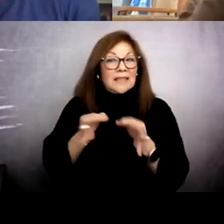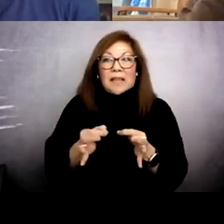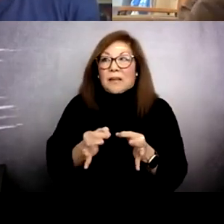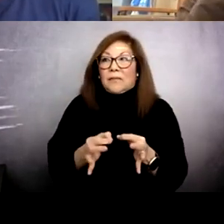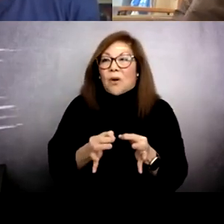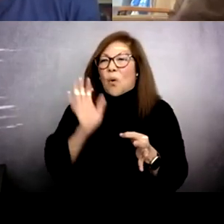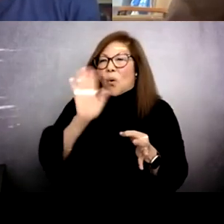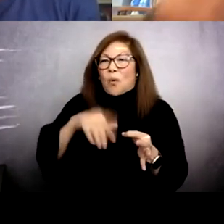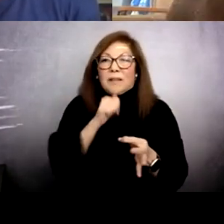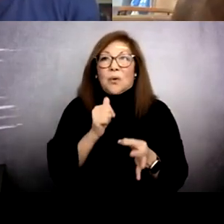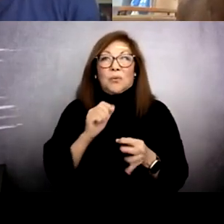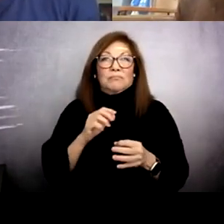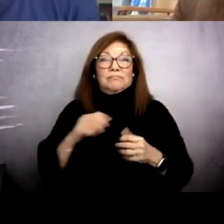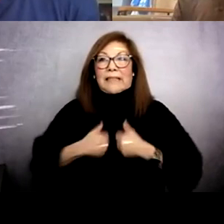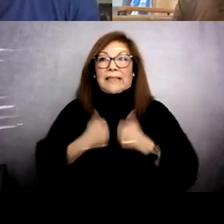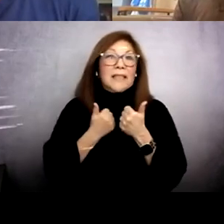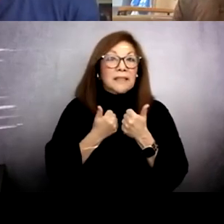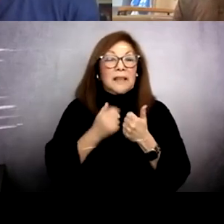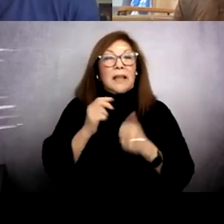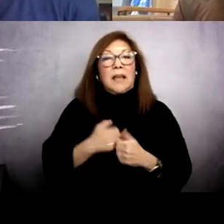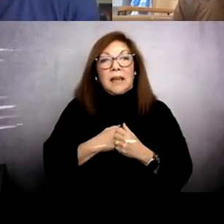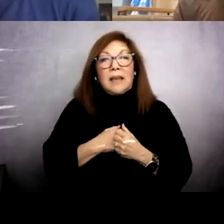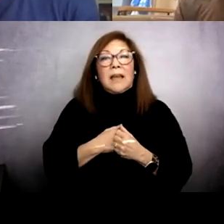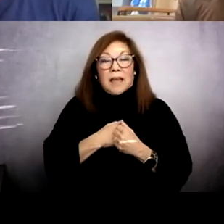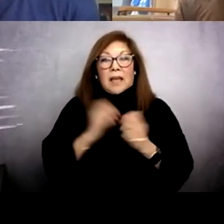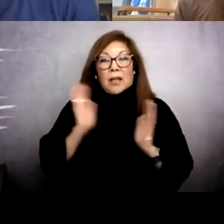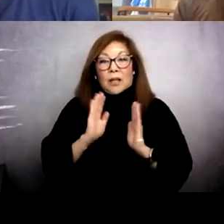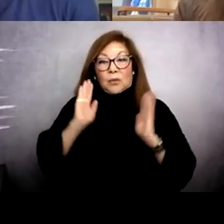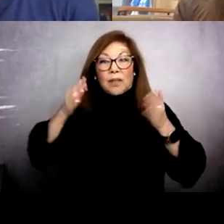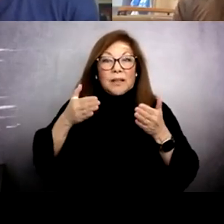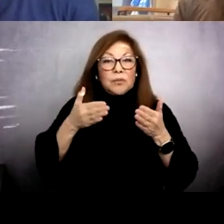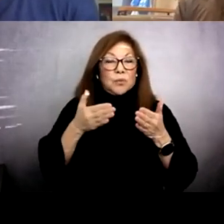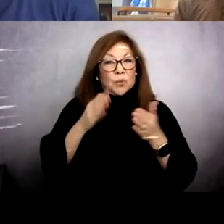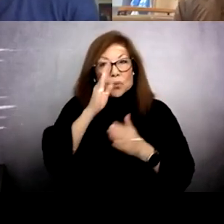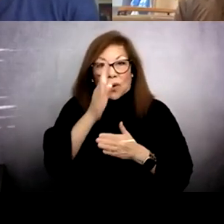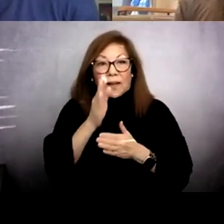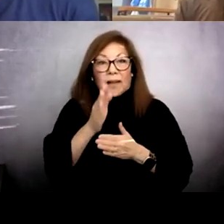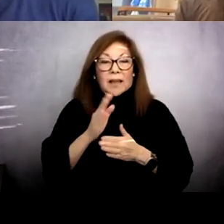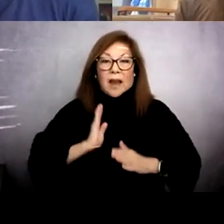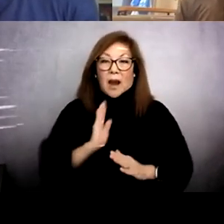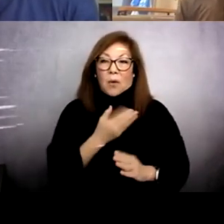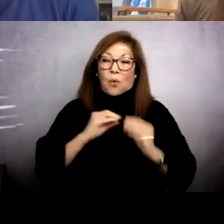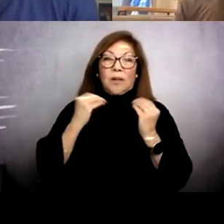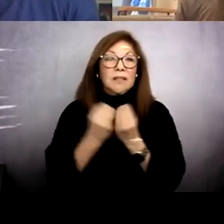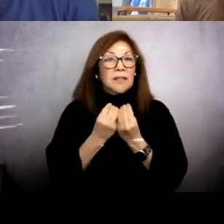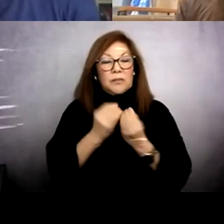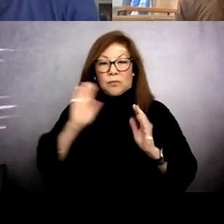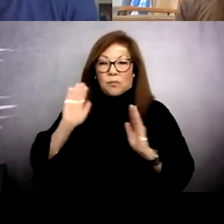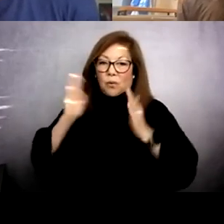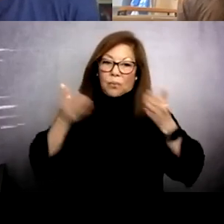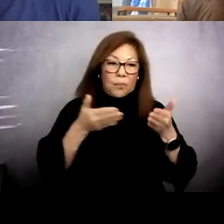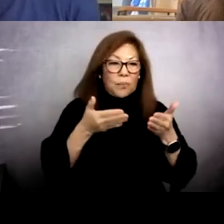exist, looking to deal with them directly, especially in the last few years, I think our organizations have really turned towards thinking